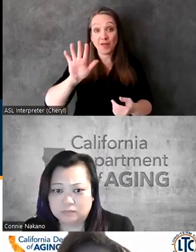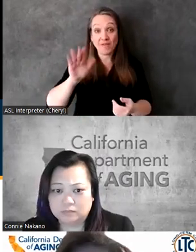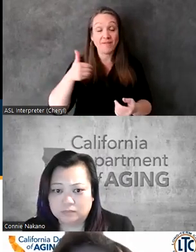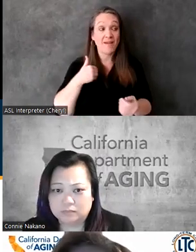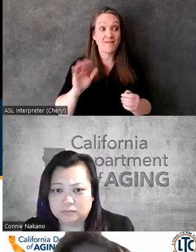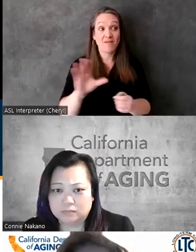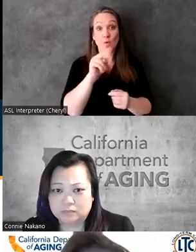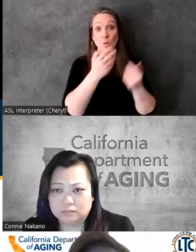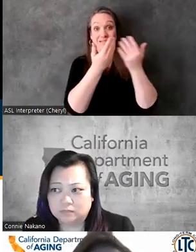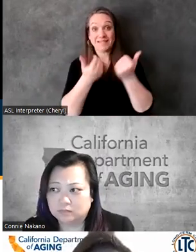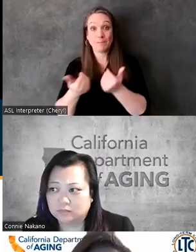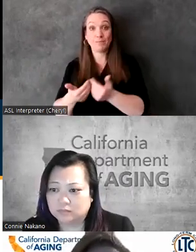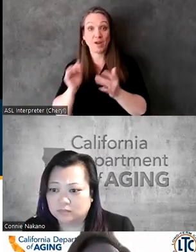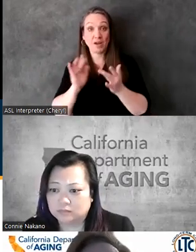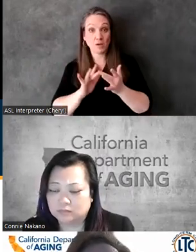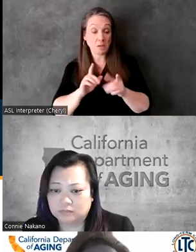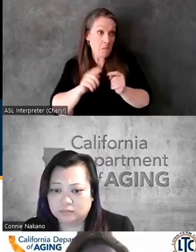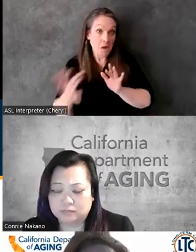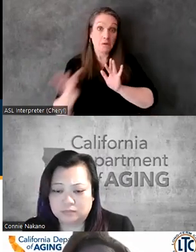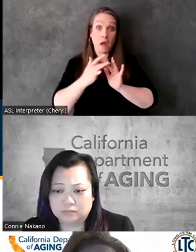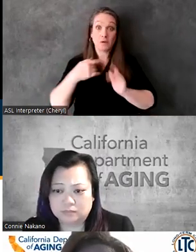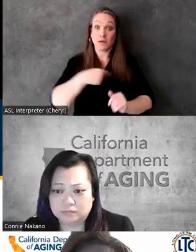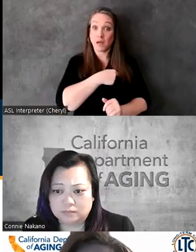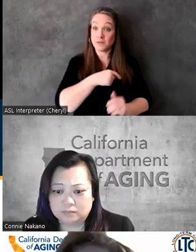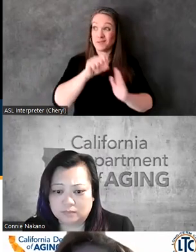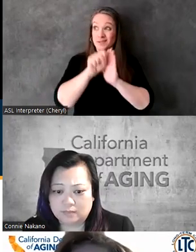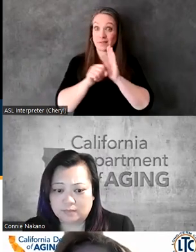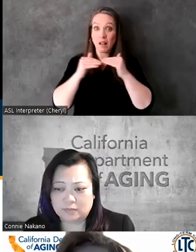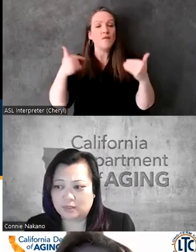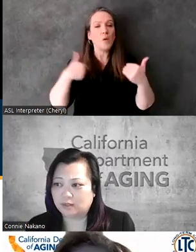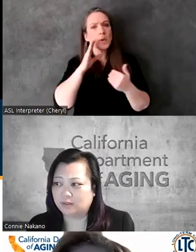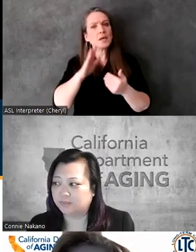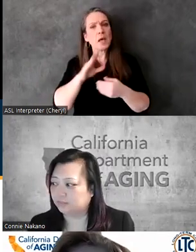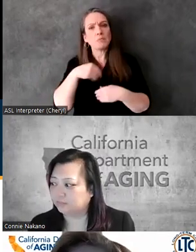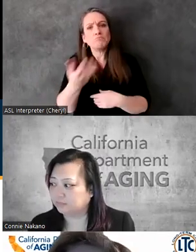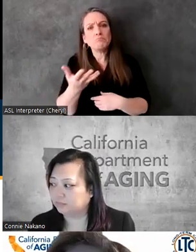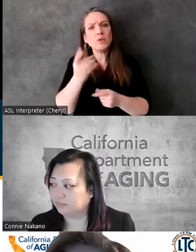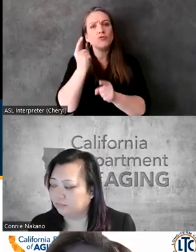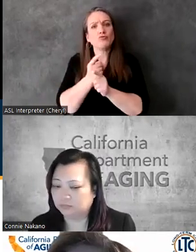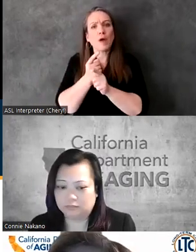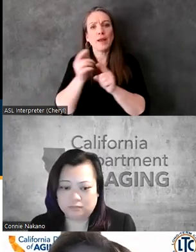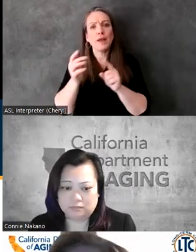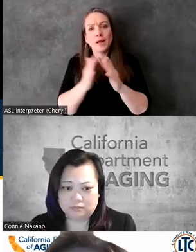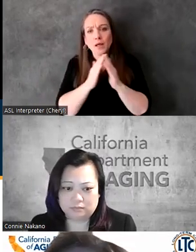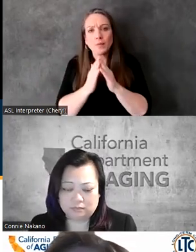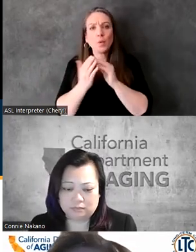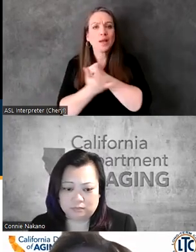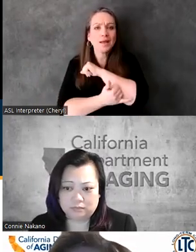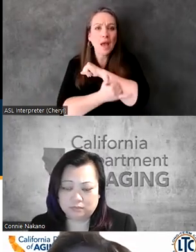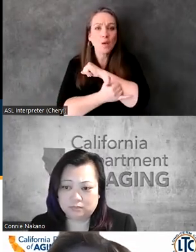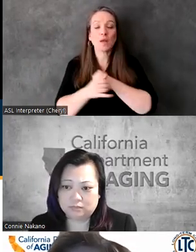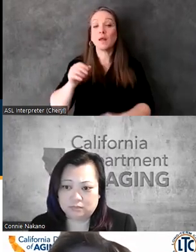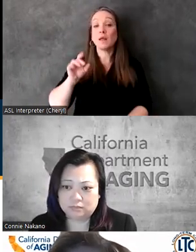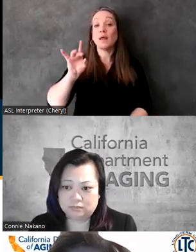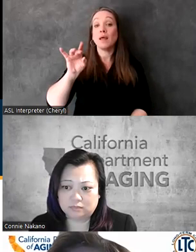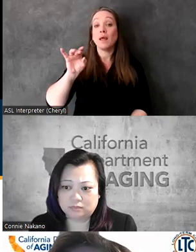contact information, but we can also direct you to the right community or county. But the Ombudsman number is